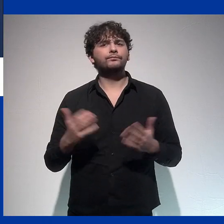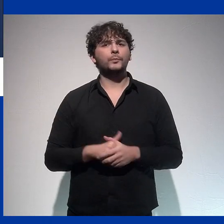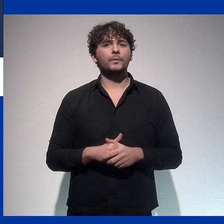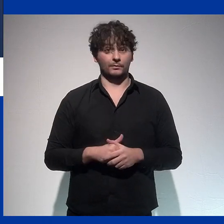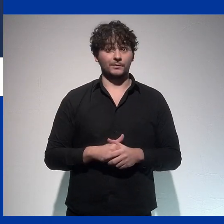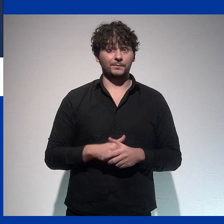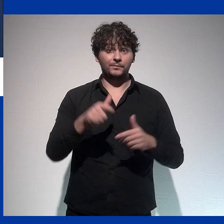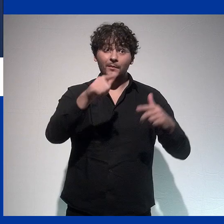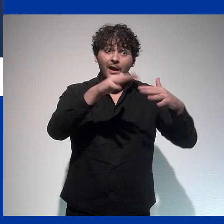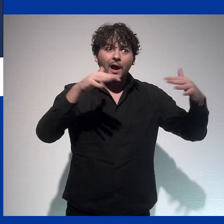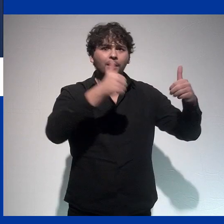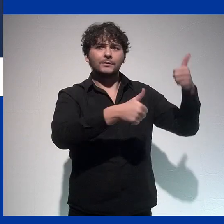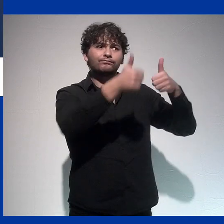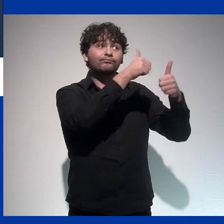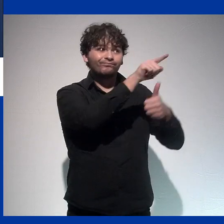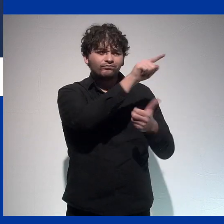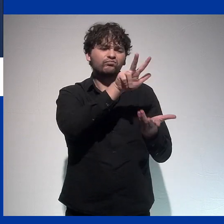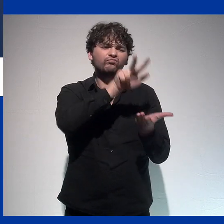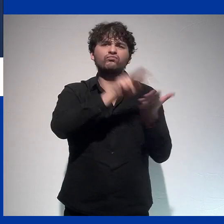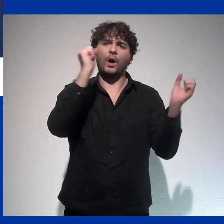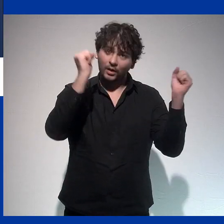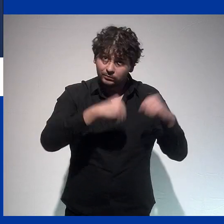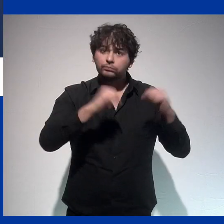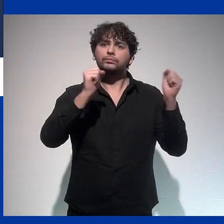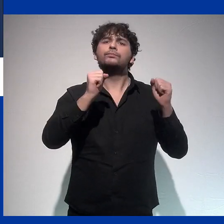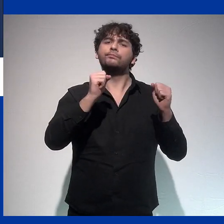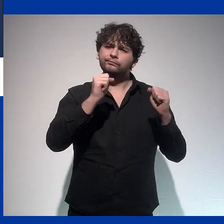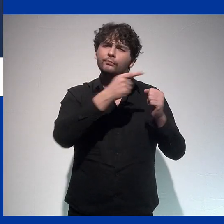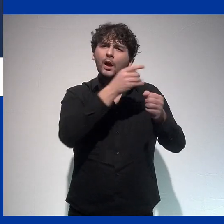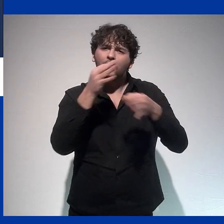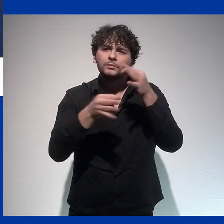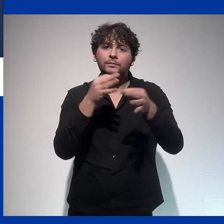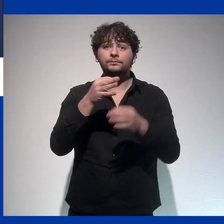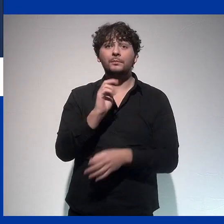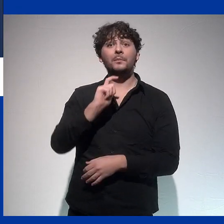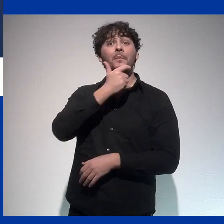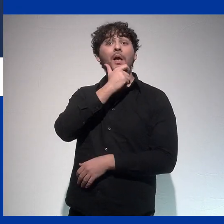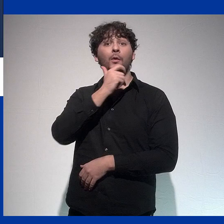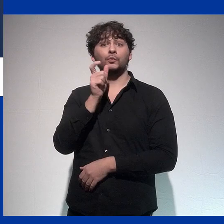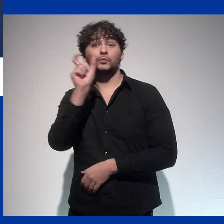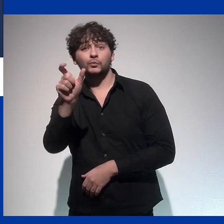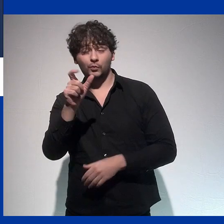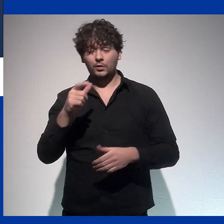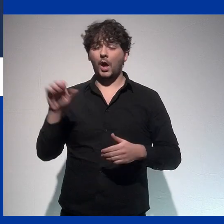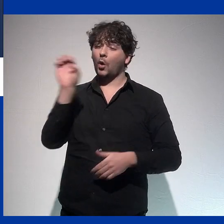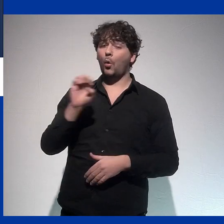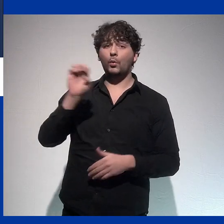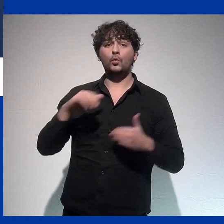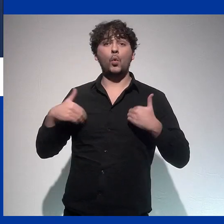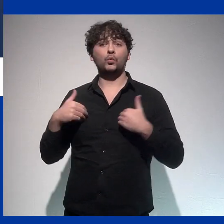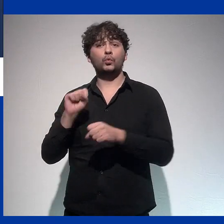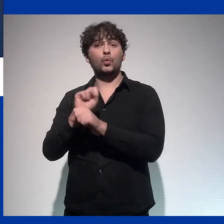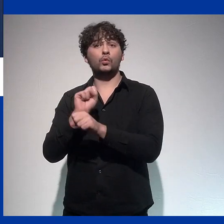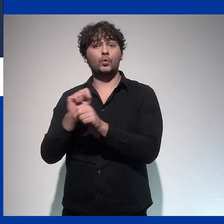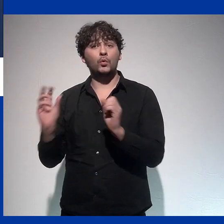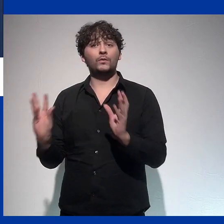adoption of the resolution of the EU Council and the fact that the European Youth Work Convention was hosted